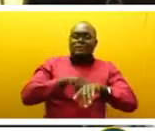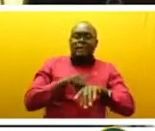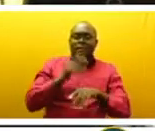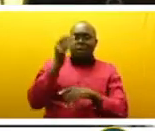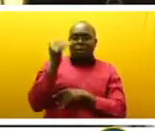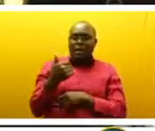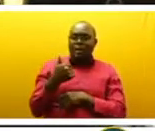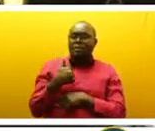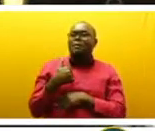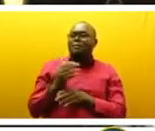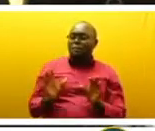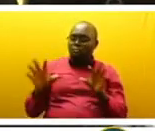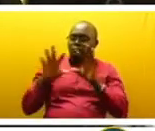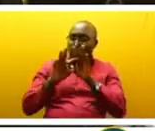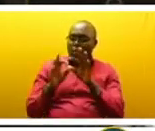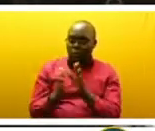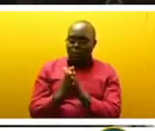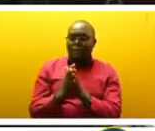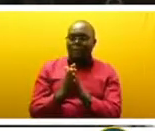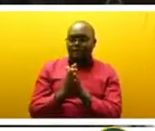I associate myself with the